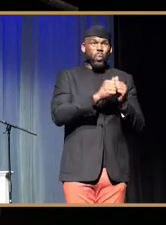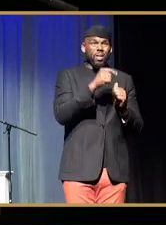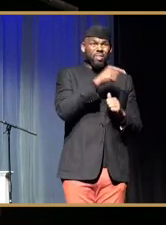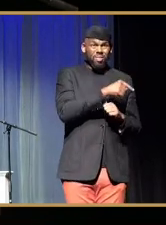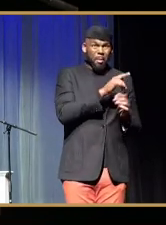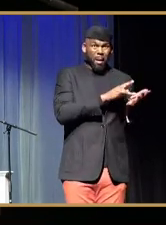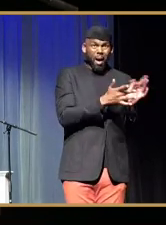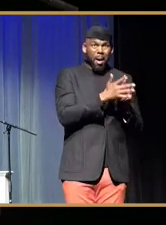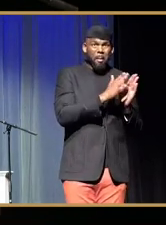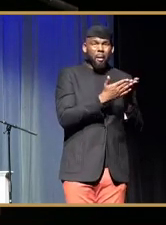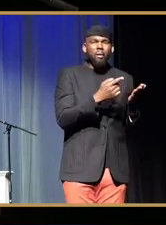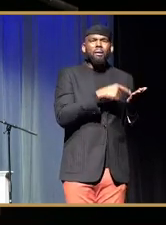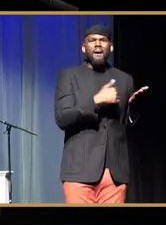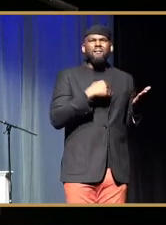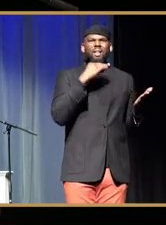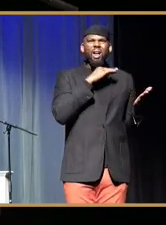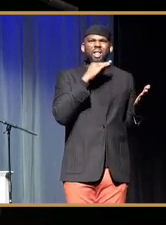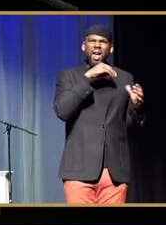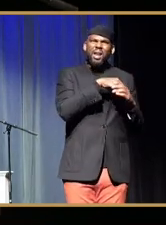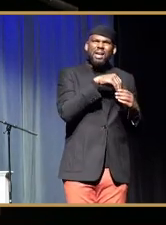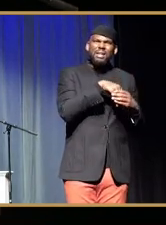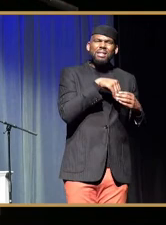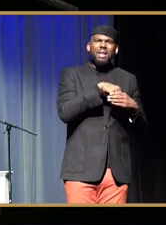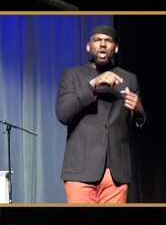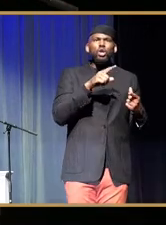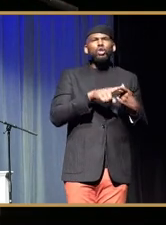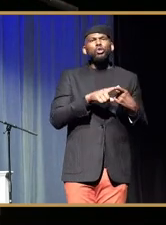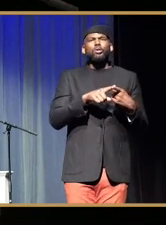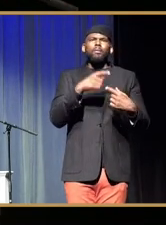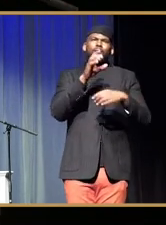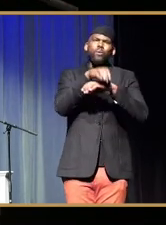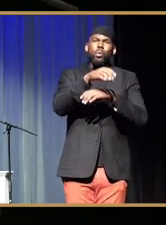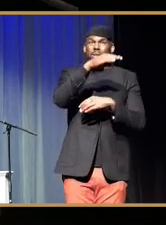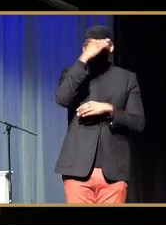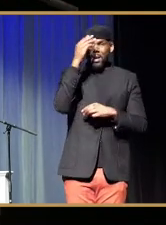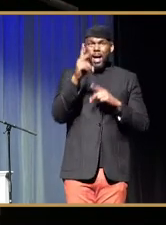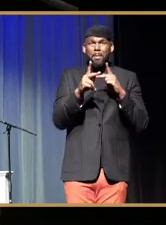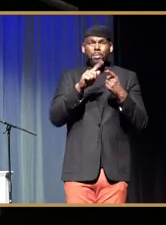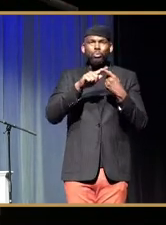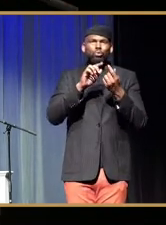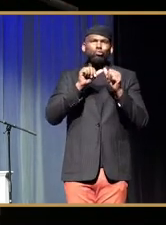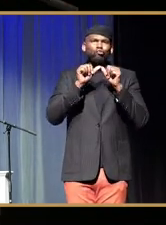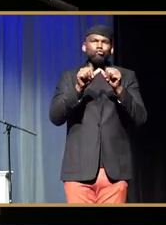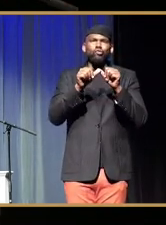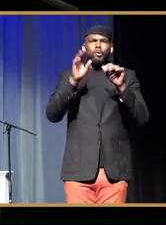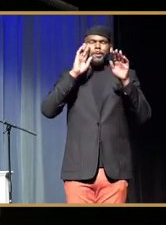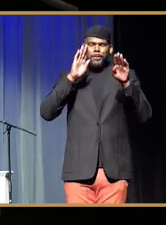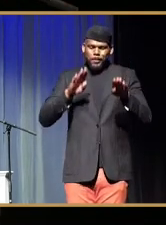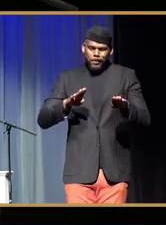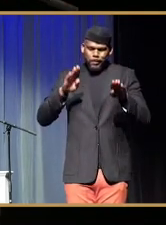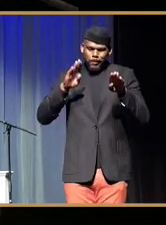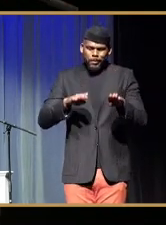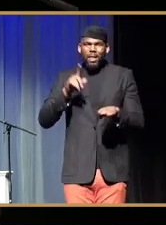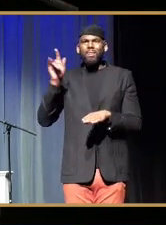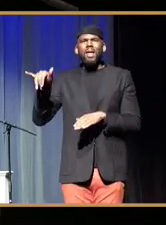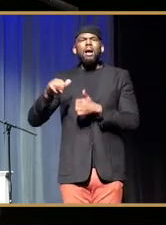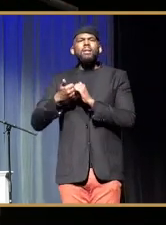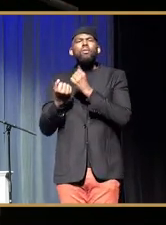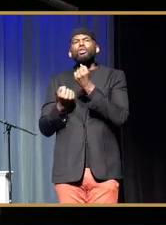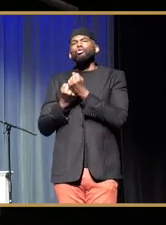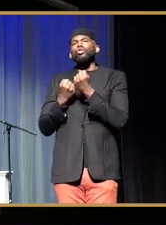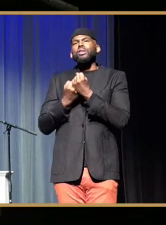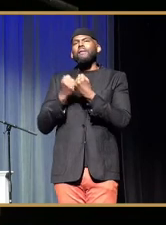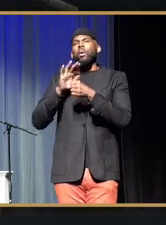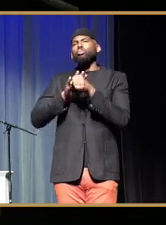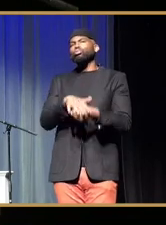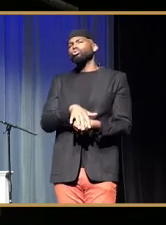hopes that it would encourage black people to remain docile and to spiritually justify oppression.